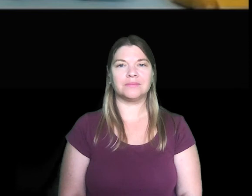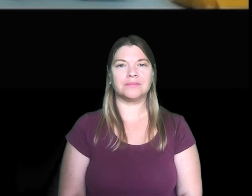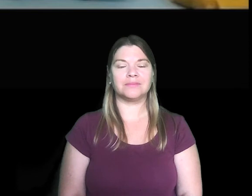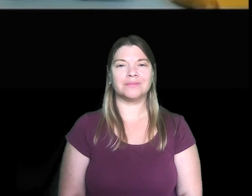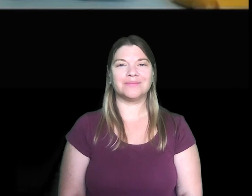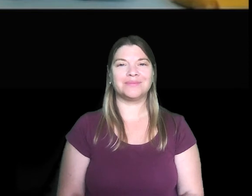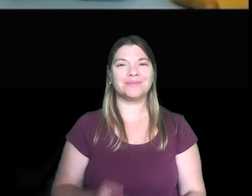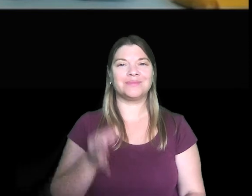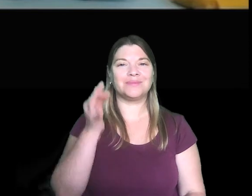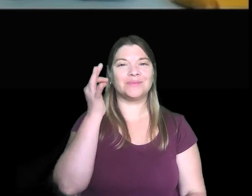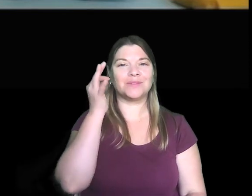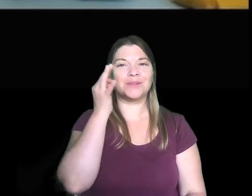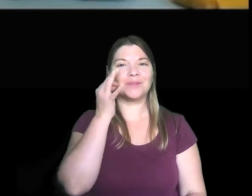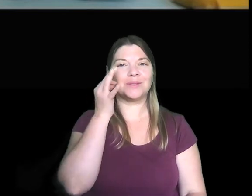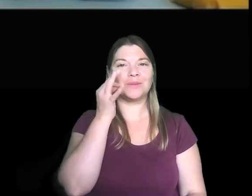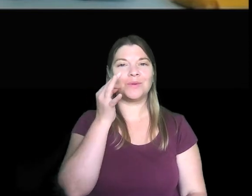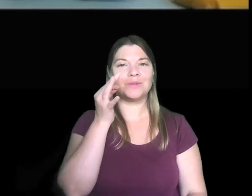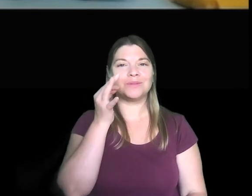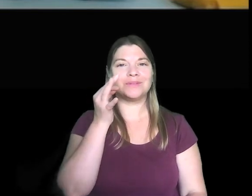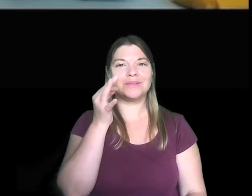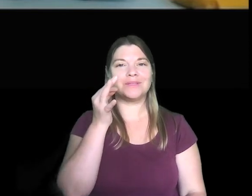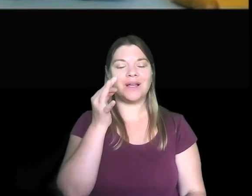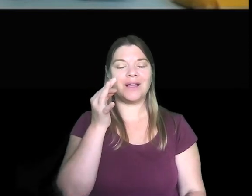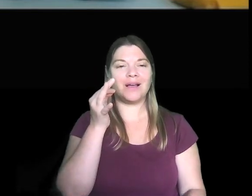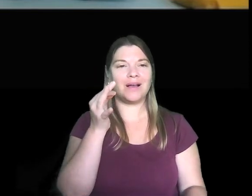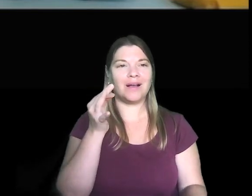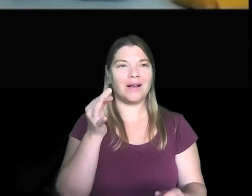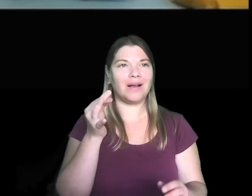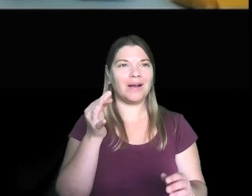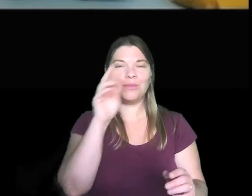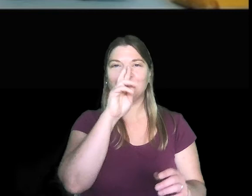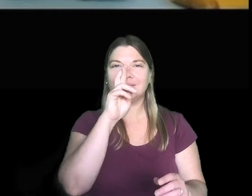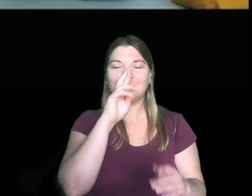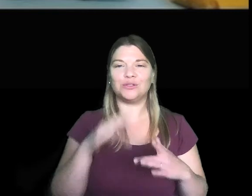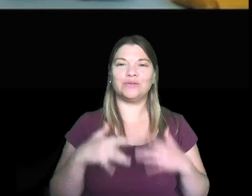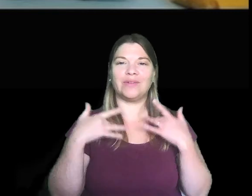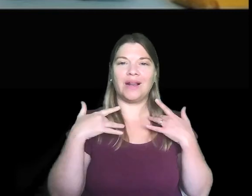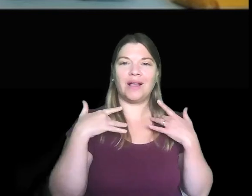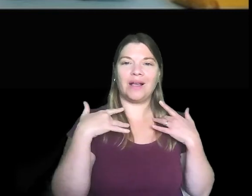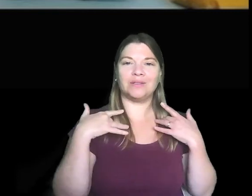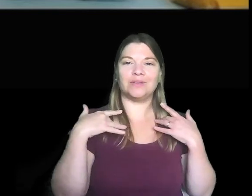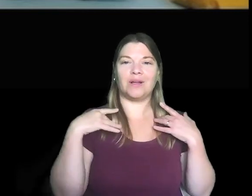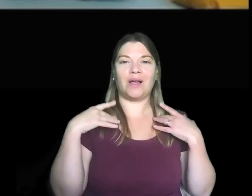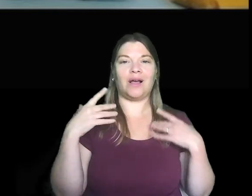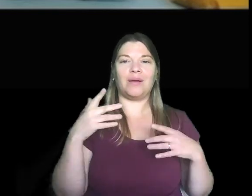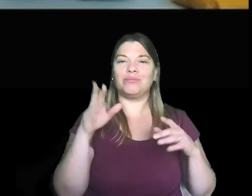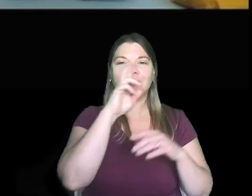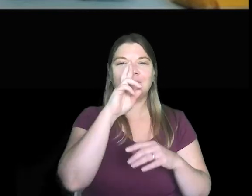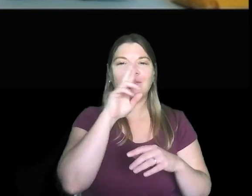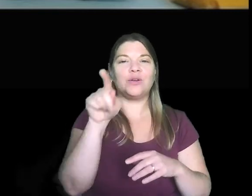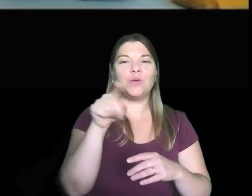The water draws your attention to the back of the body as you feel its movement gently bobbing you up and